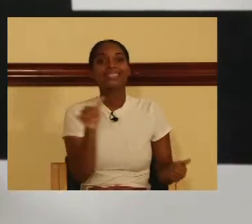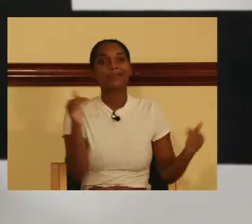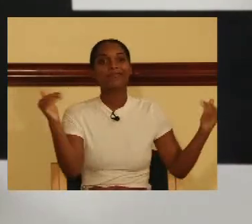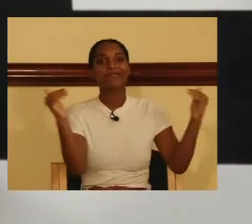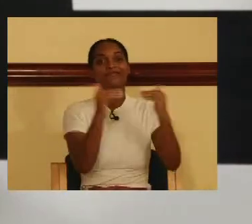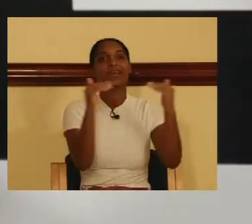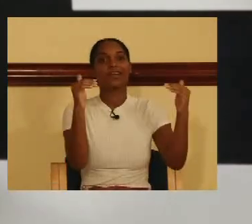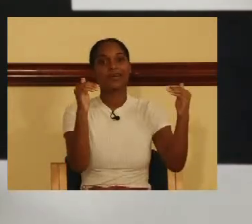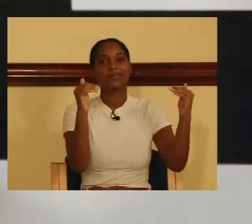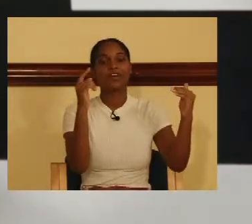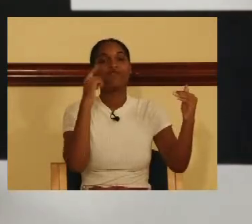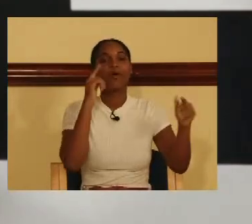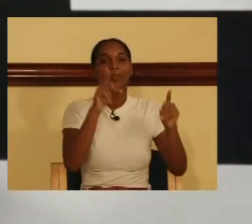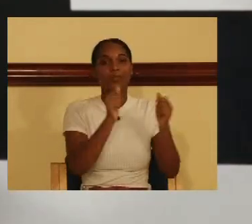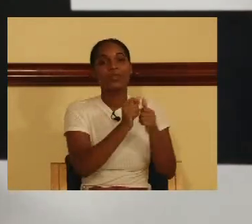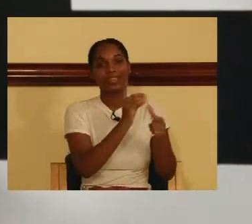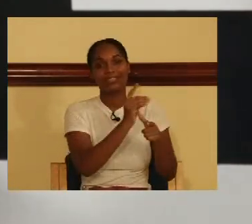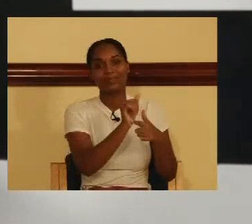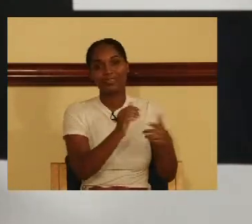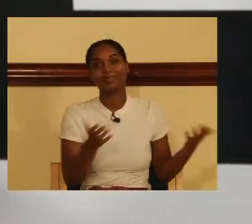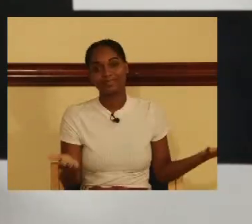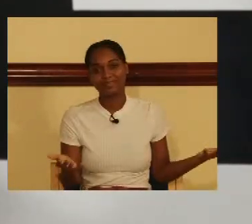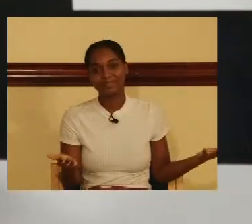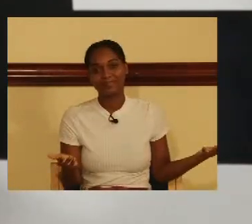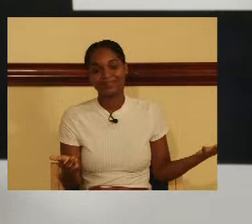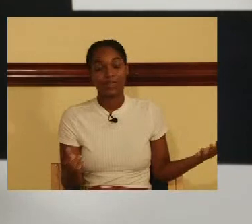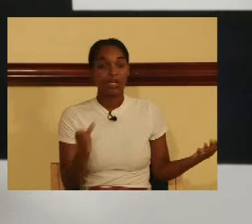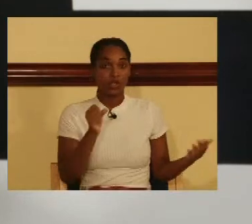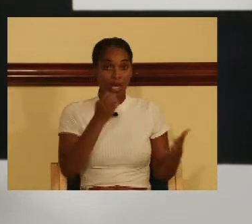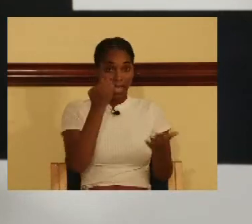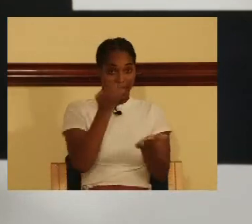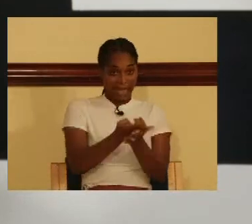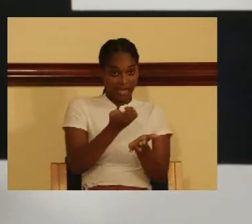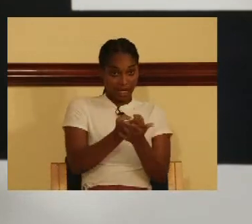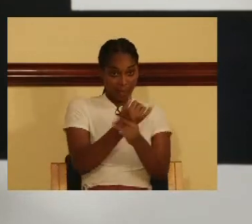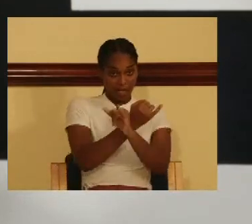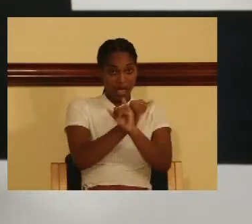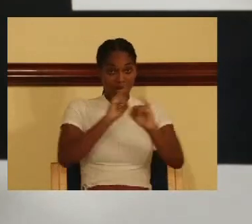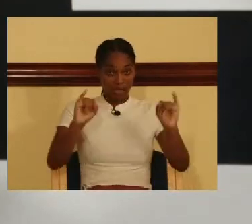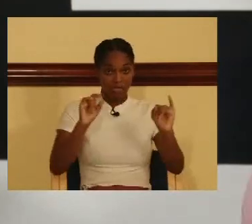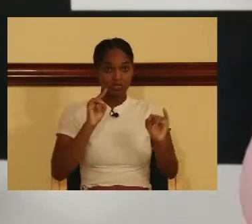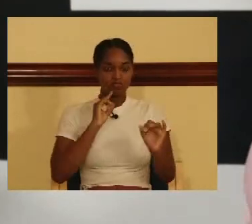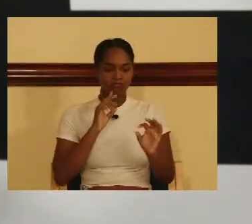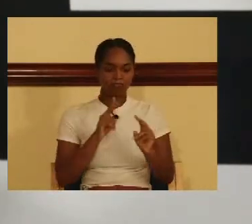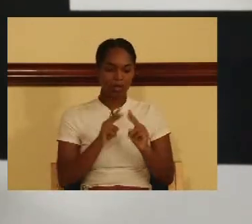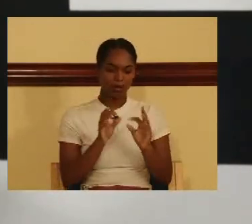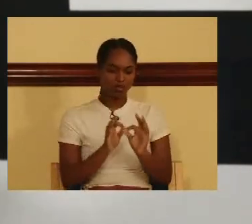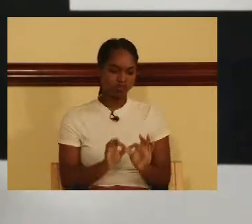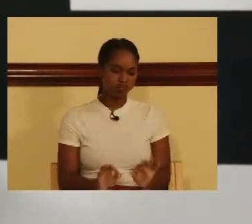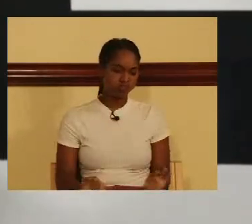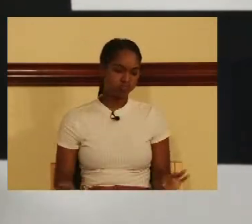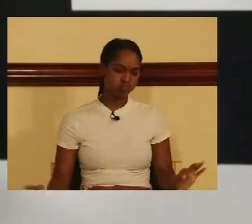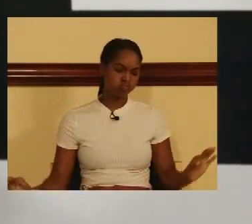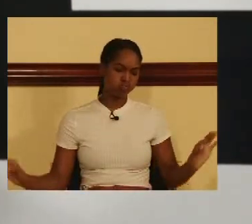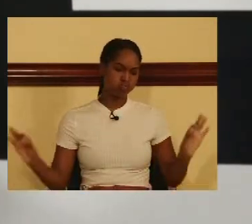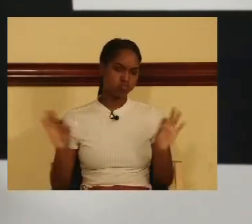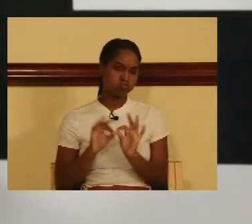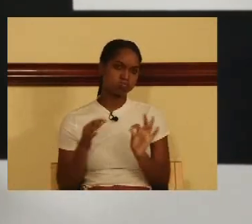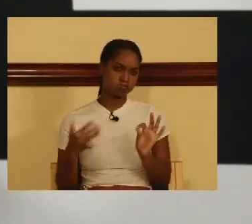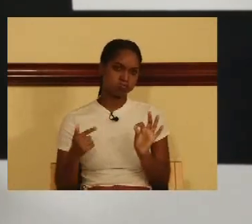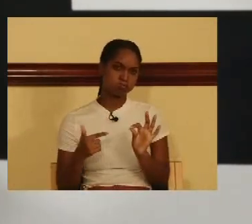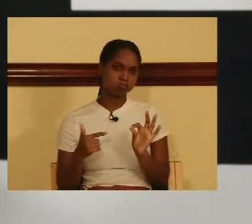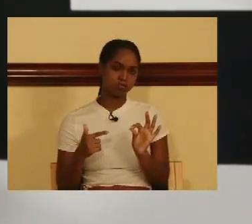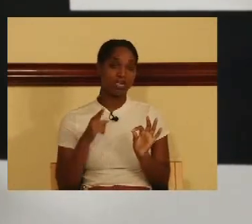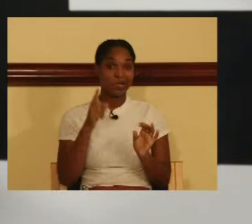happen for persons with disabilities. And so economic independence is very, very important. Of course, we recognize